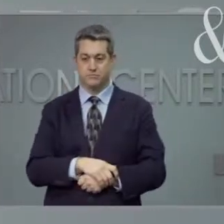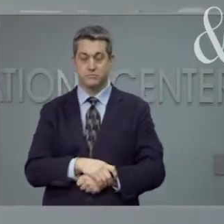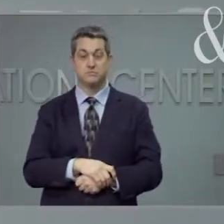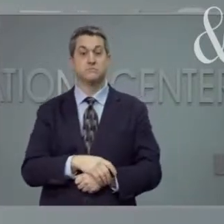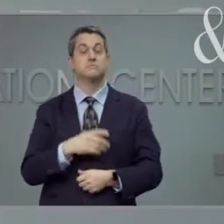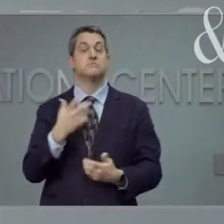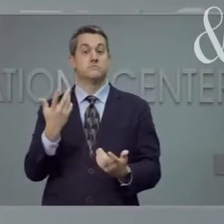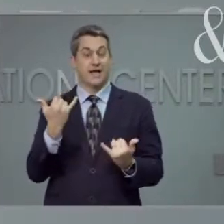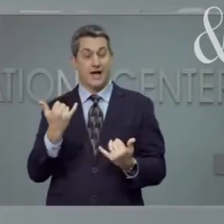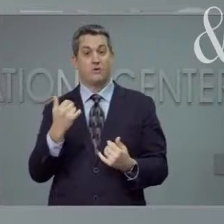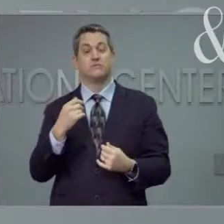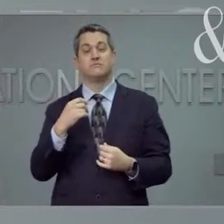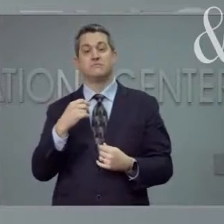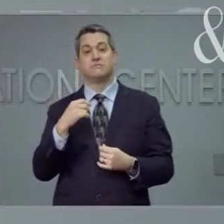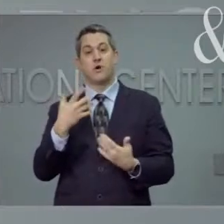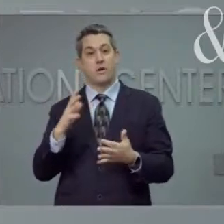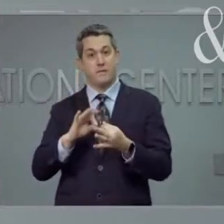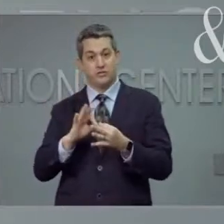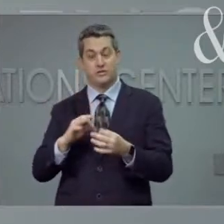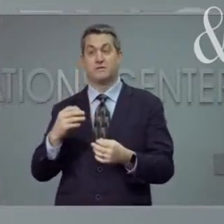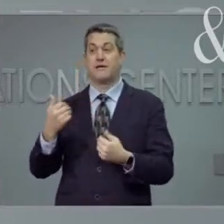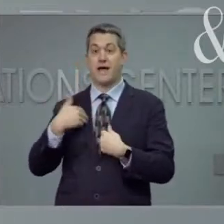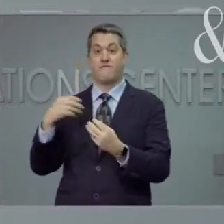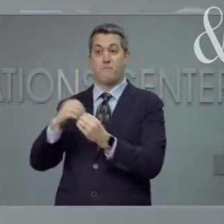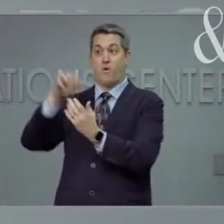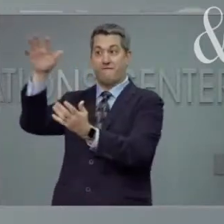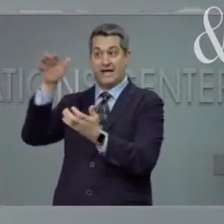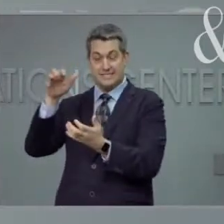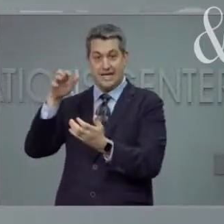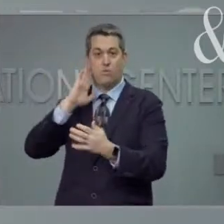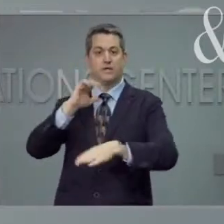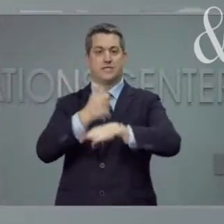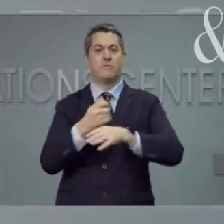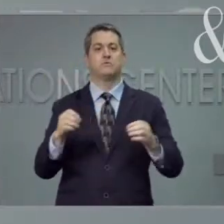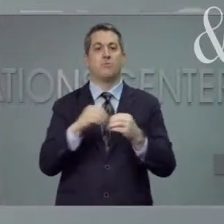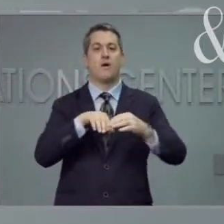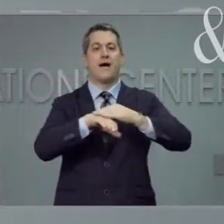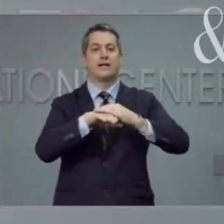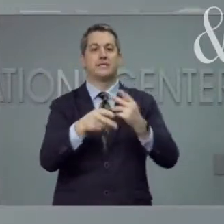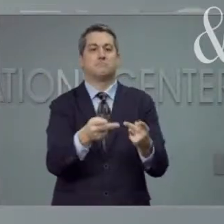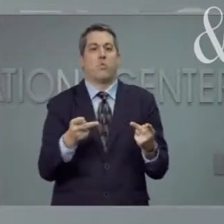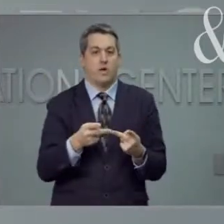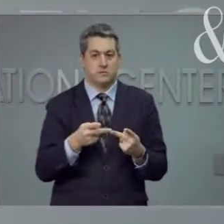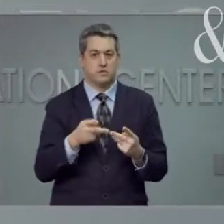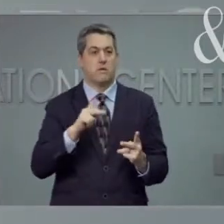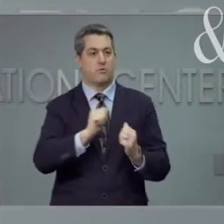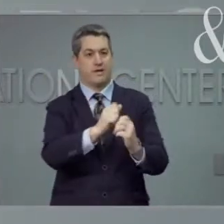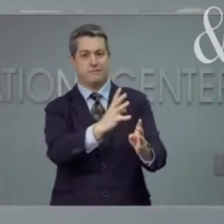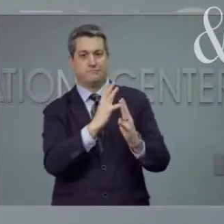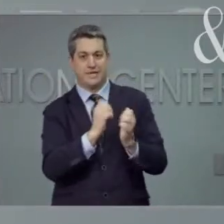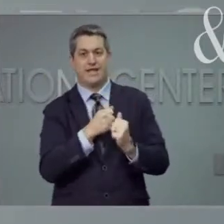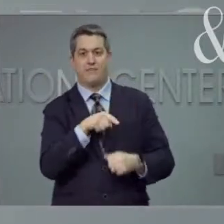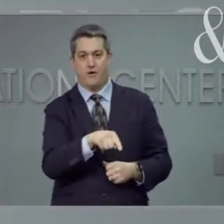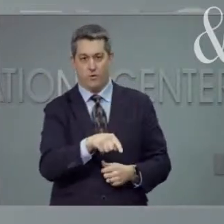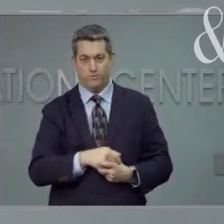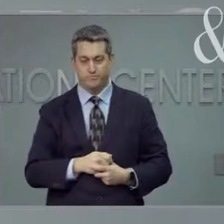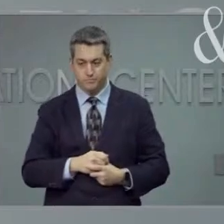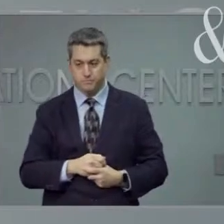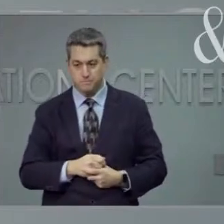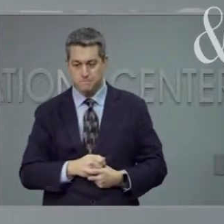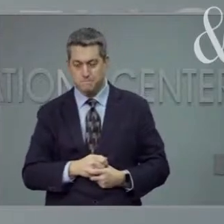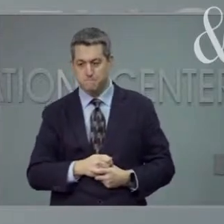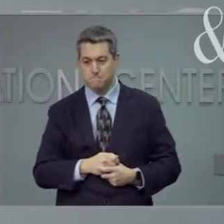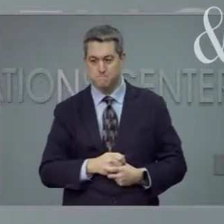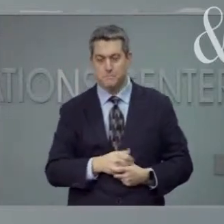vaccine and want to have it in more access points, that is when we will get into training additional folks to be able to administer the vaccine as we